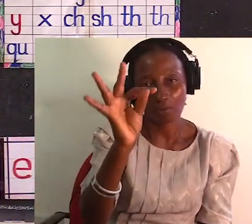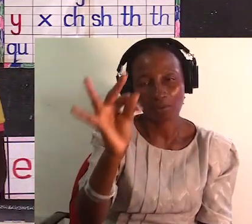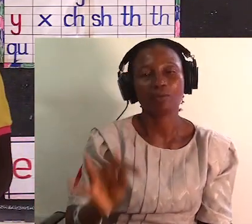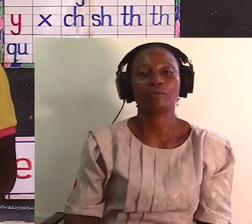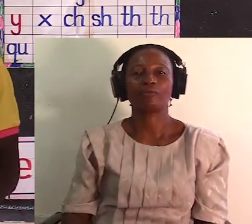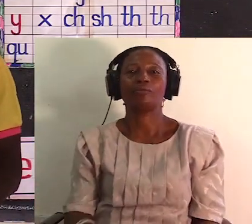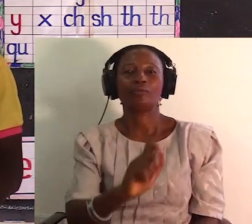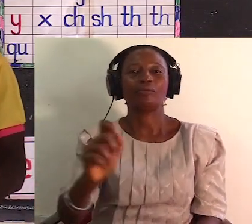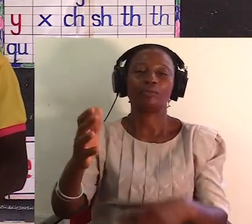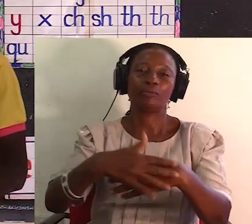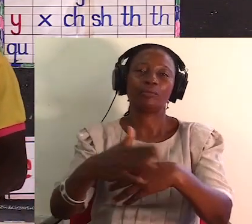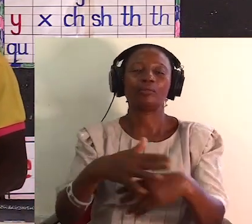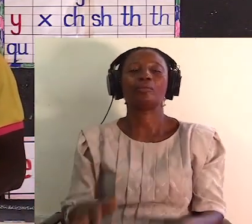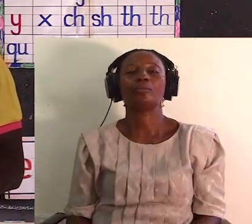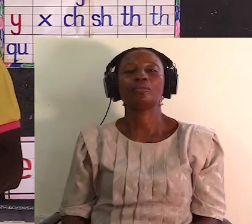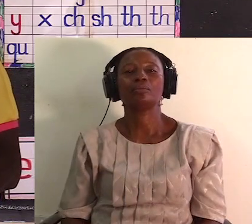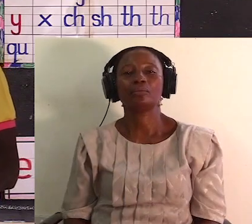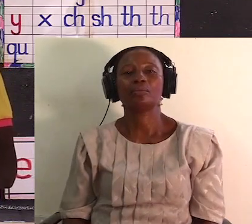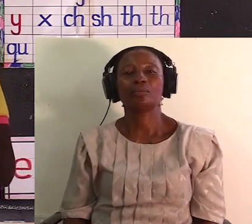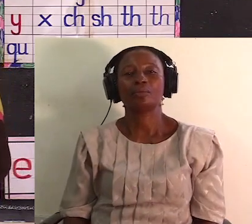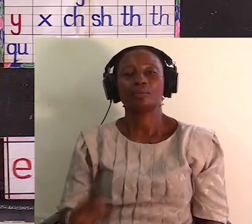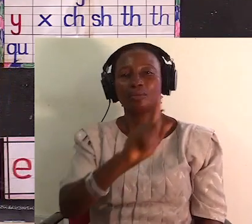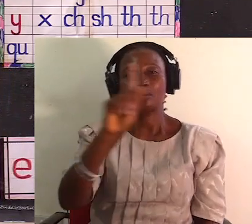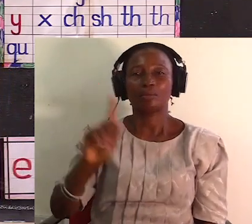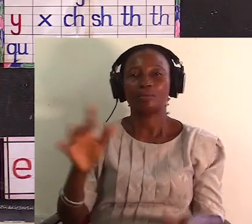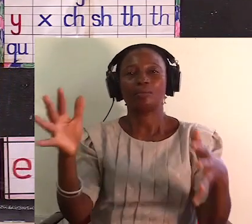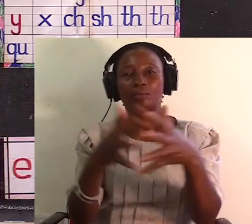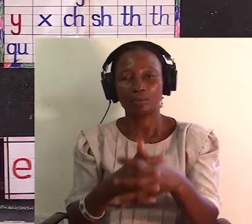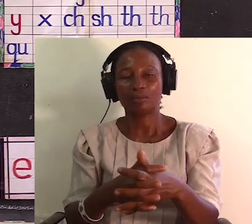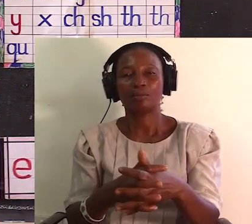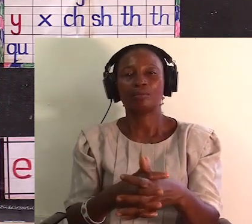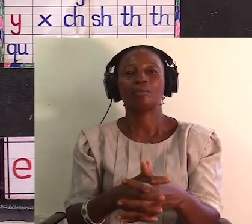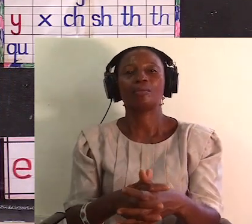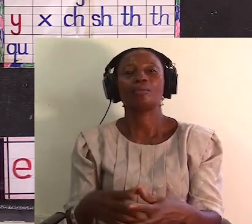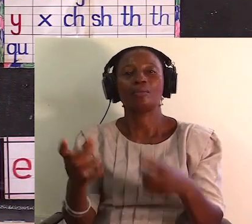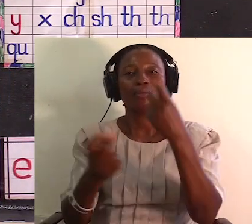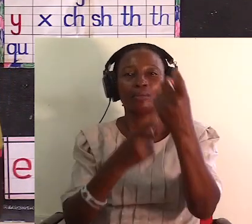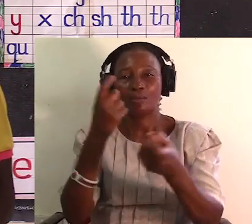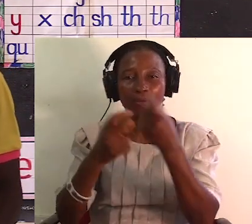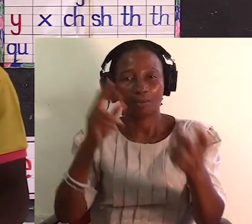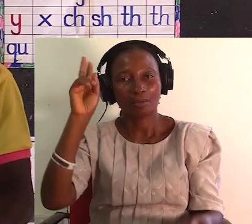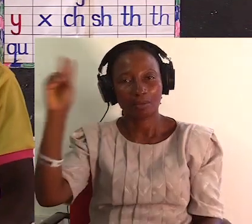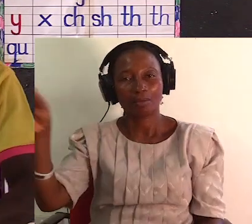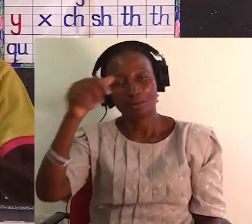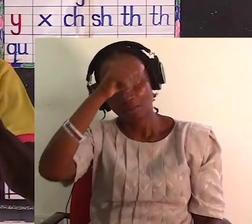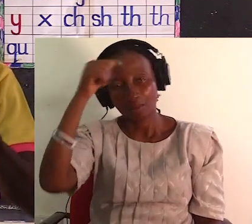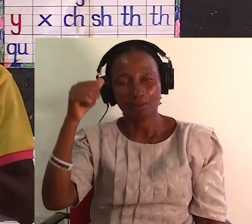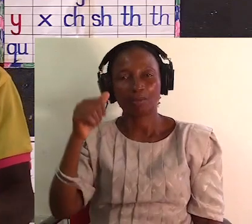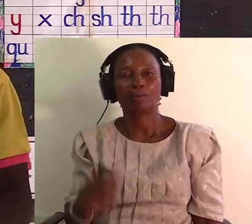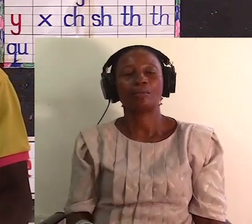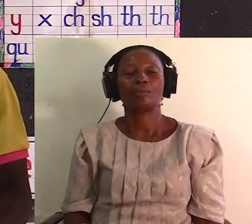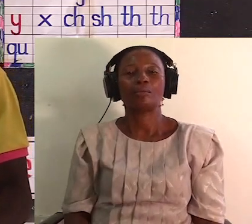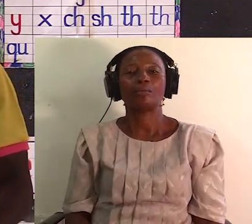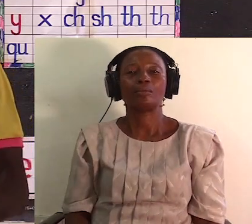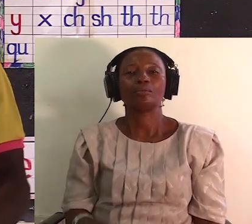sound f in them. Are we together? I repeat the homework that you